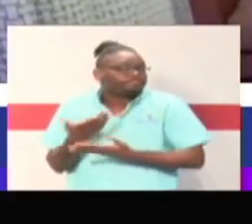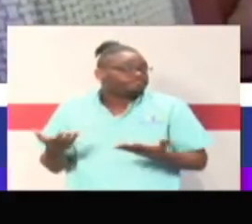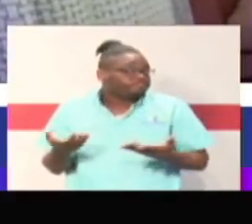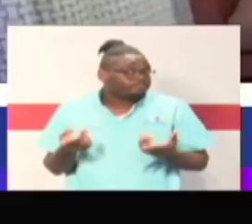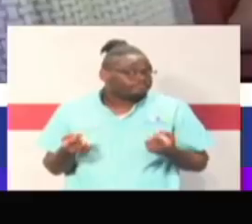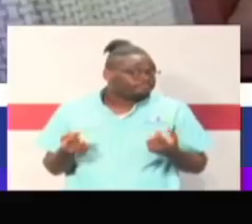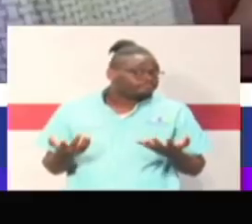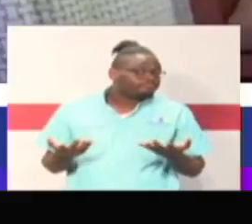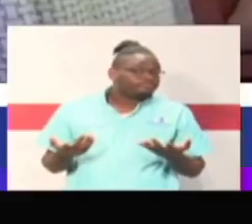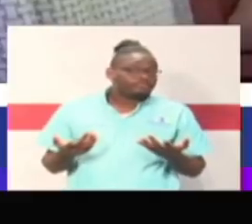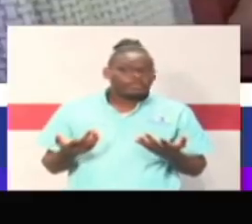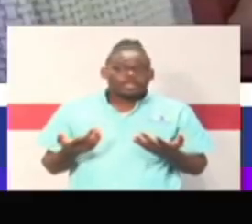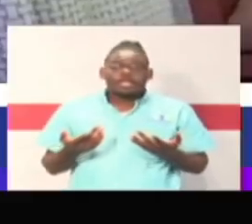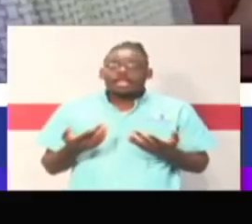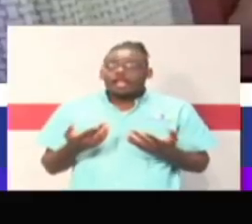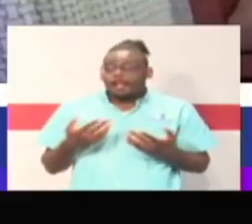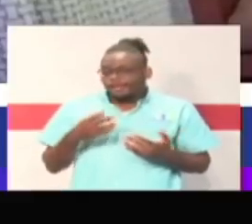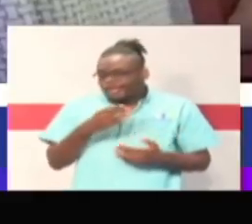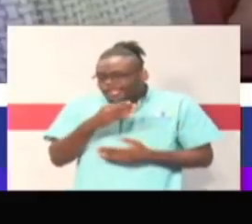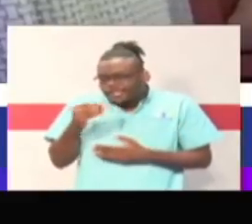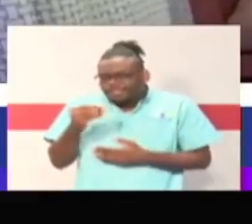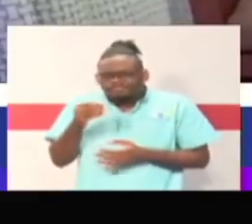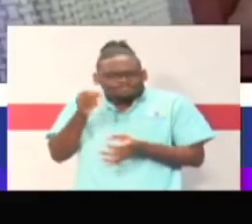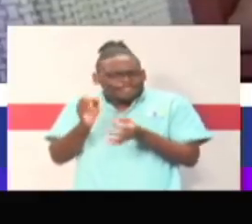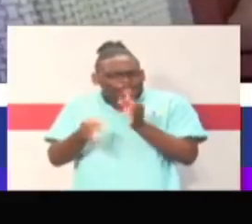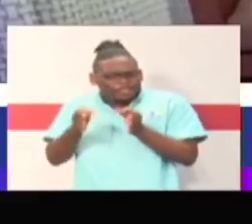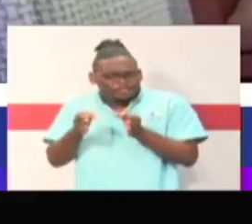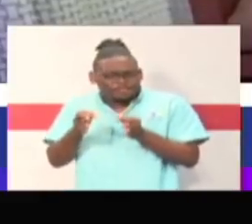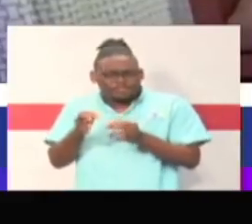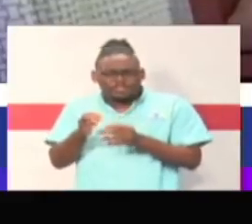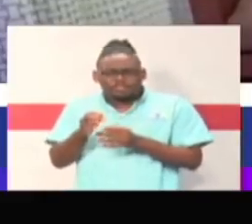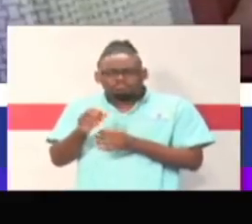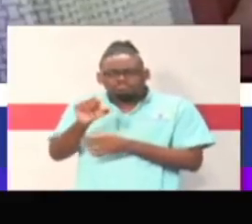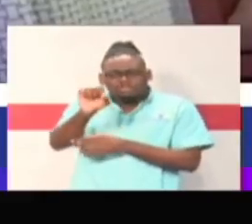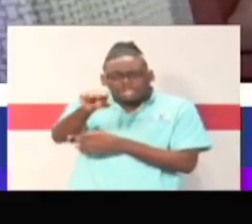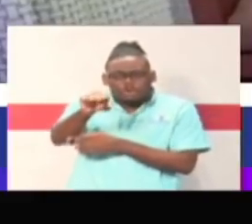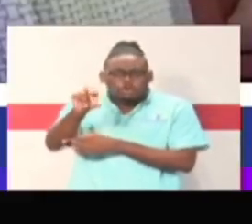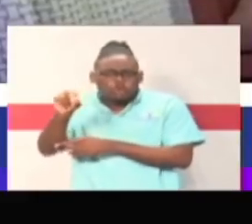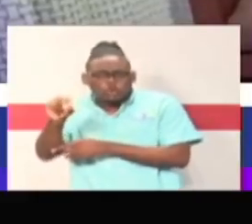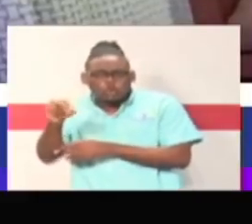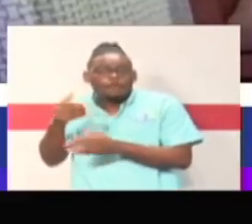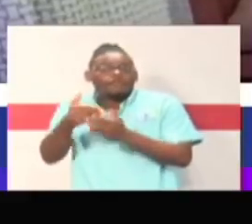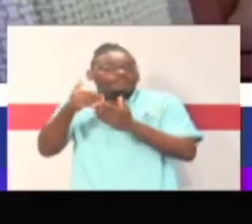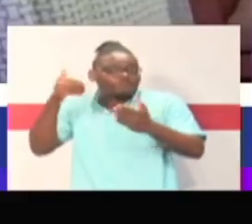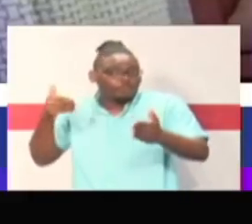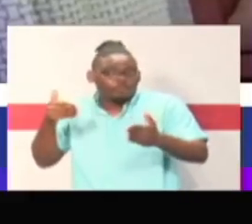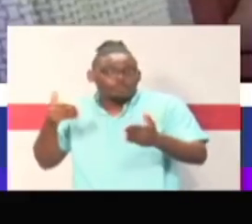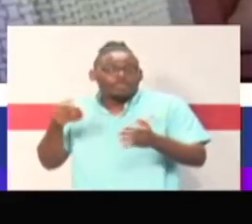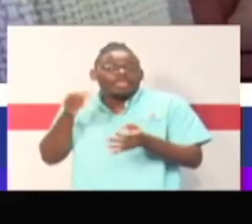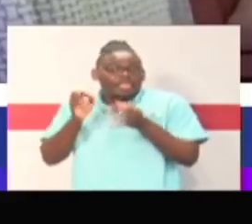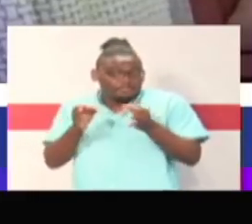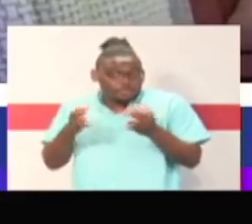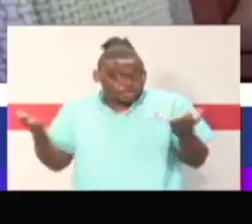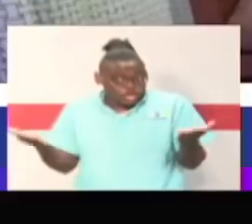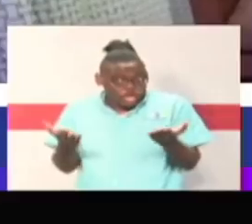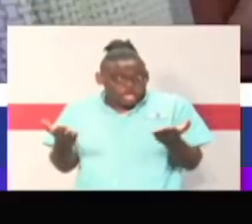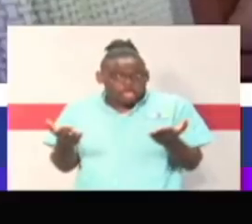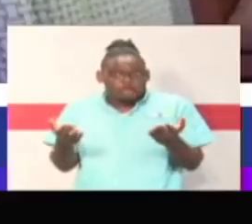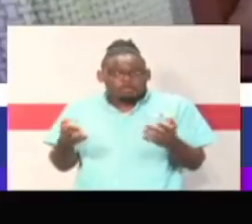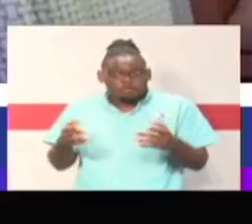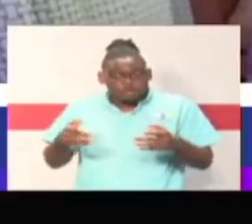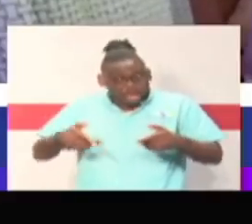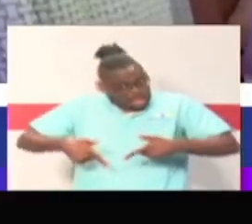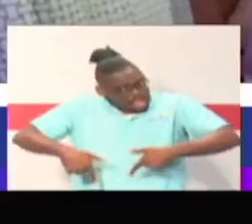in the past and the decision was made that no, we won't allow that? And my second question is to Dr.